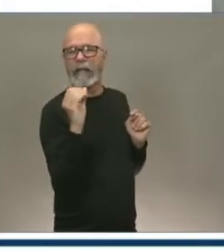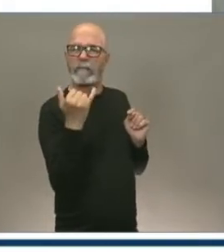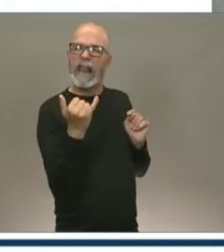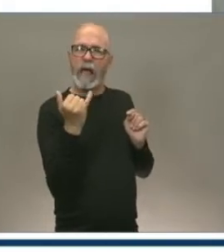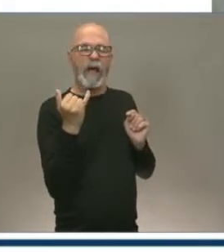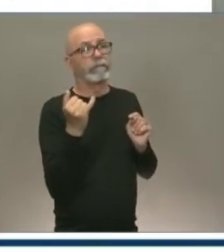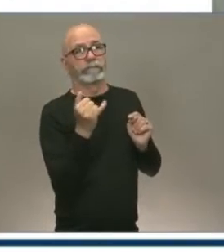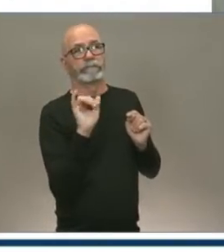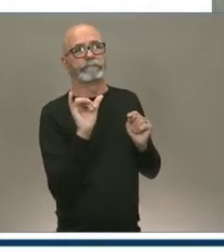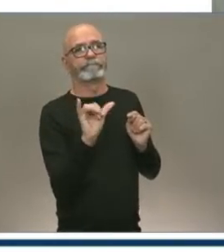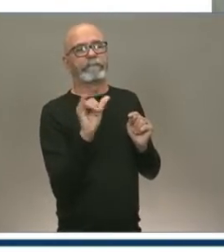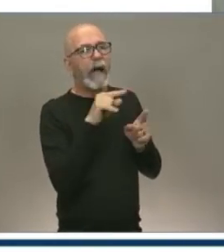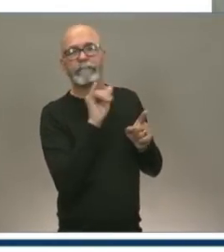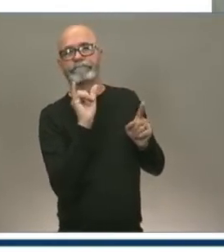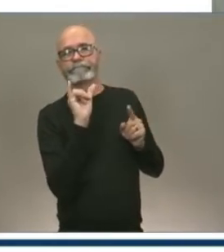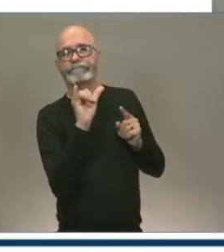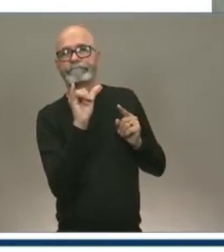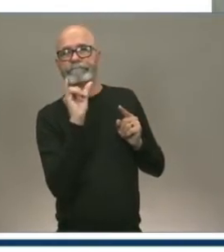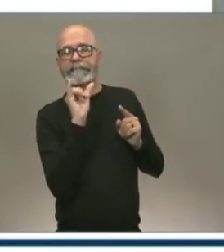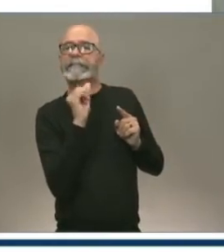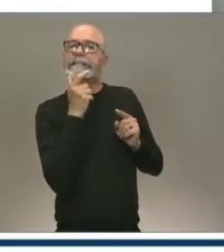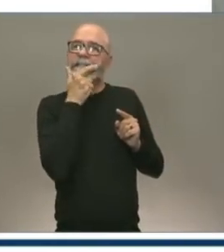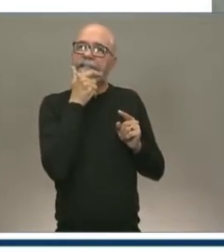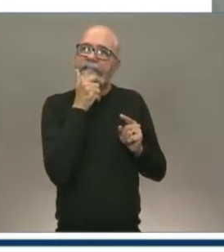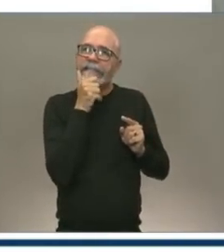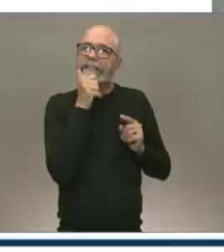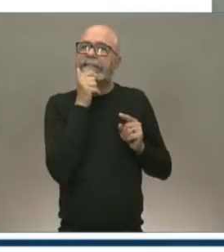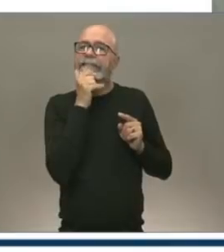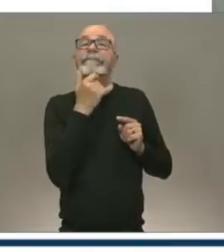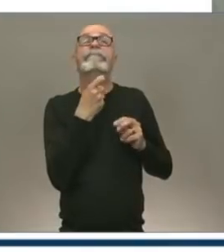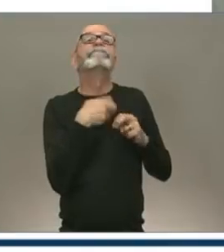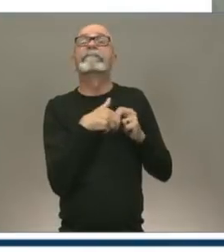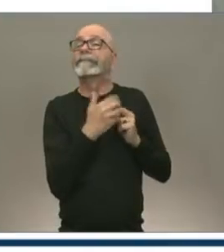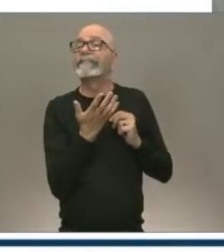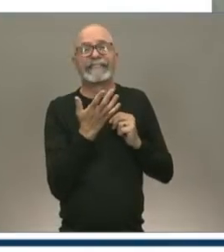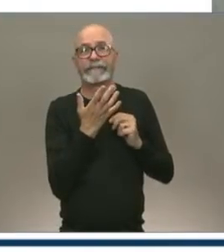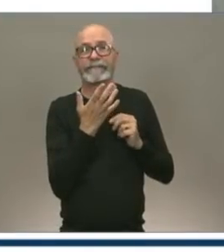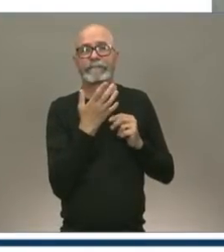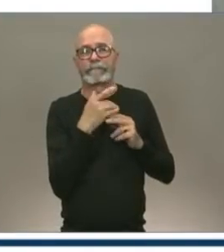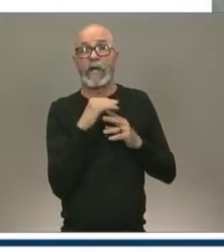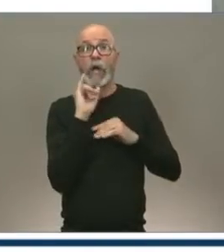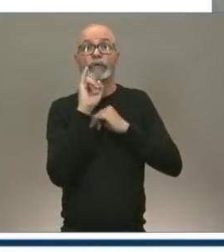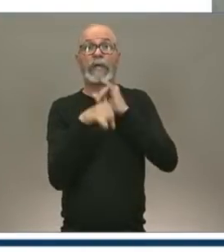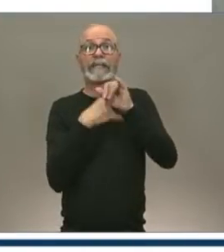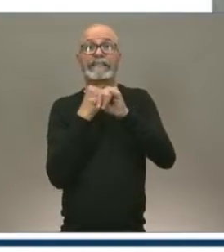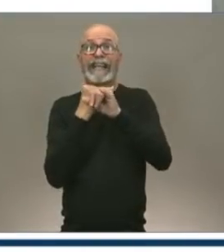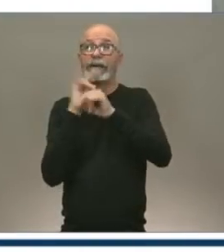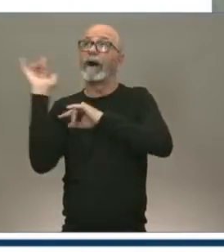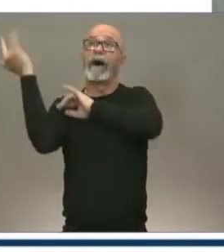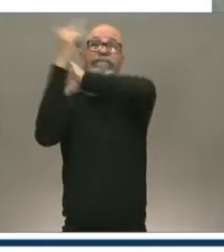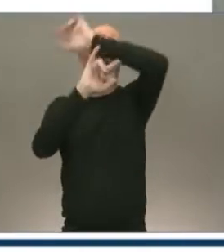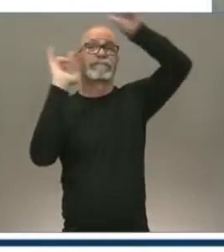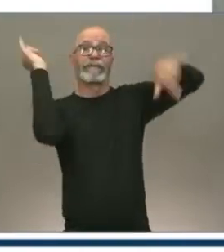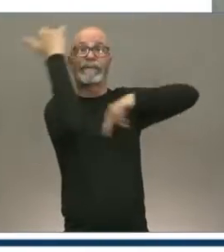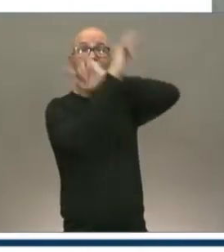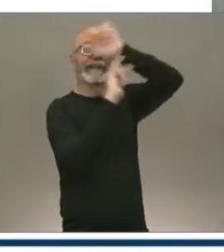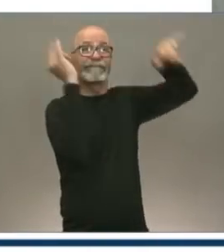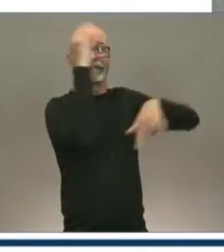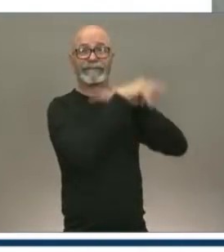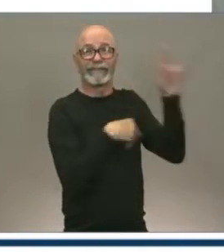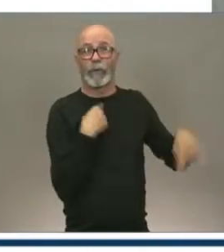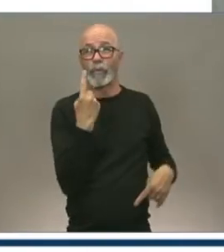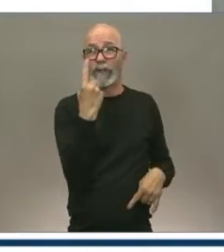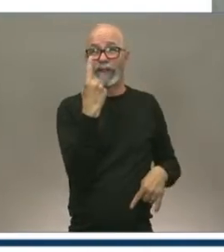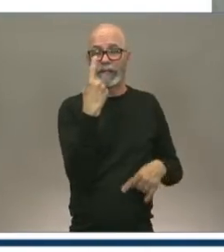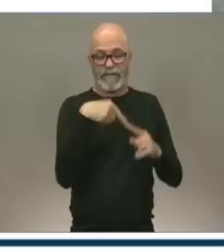outside of Atlantic Canada. All of them international except one which is from outside of Atlantic Canada. So we continue to watch the cases